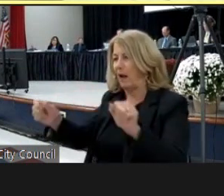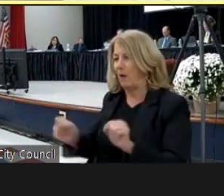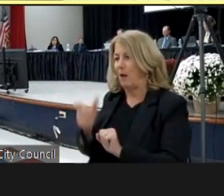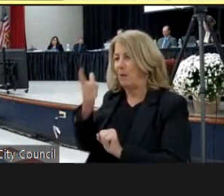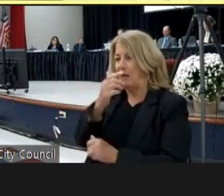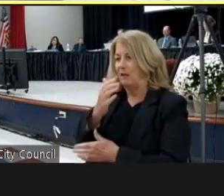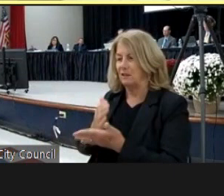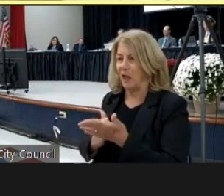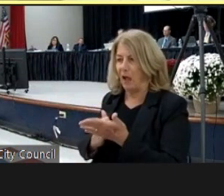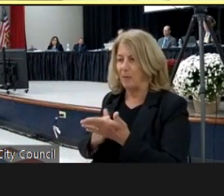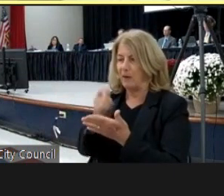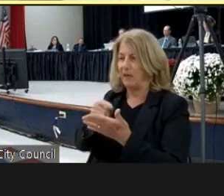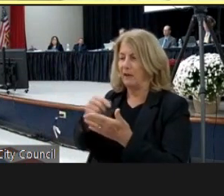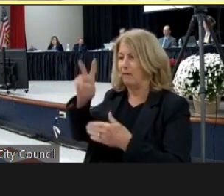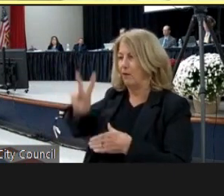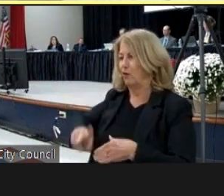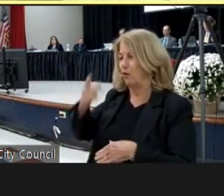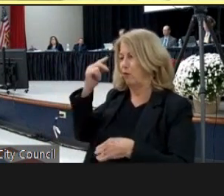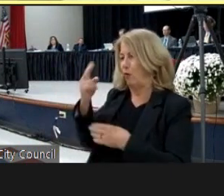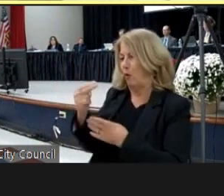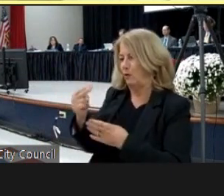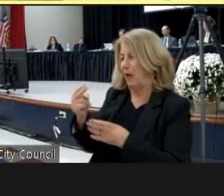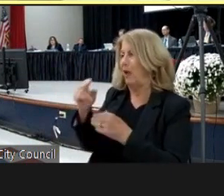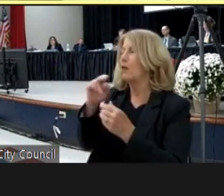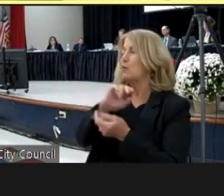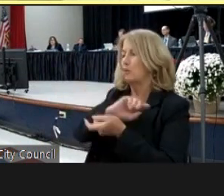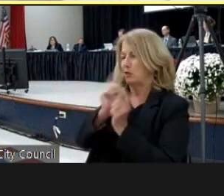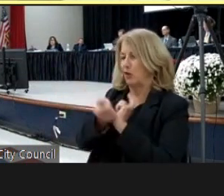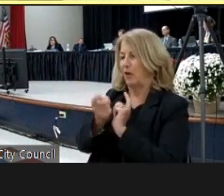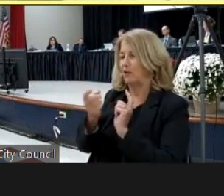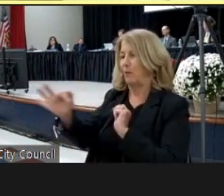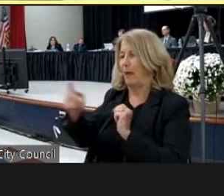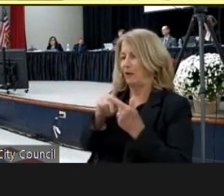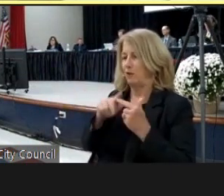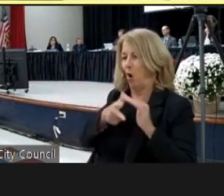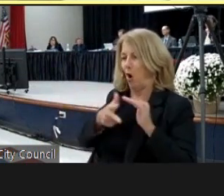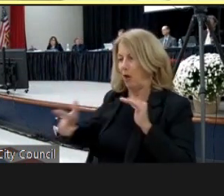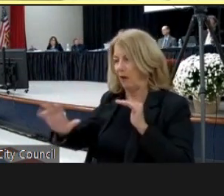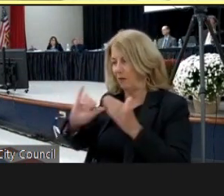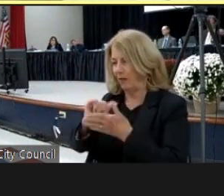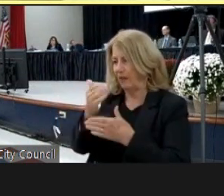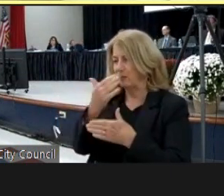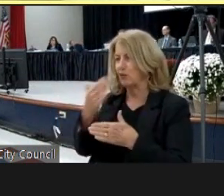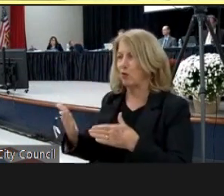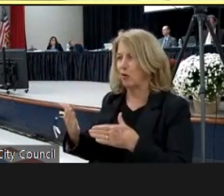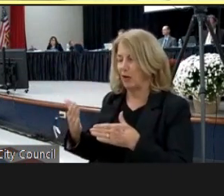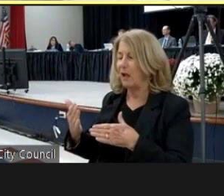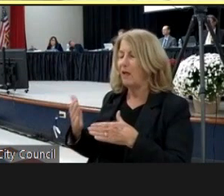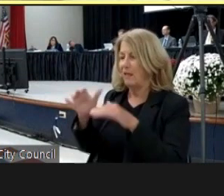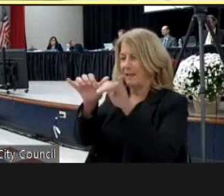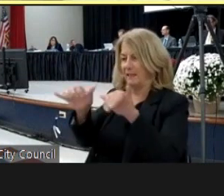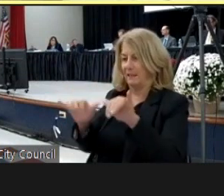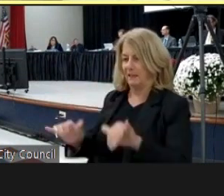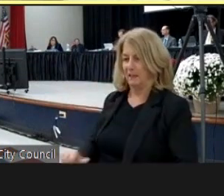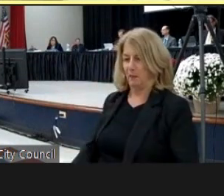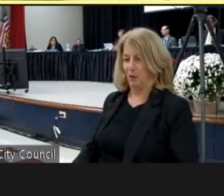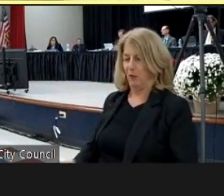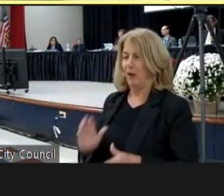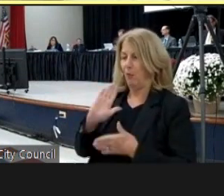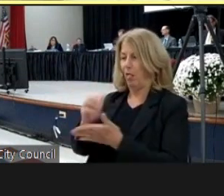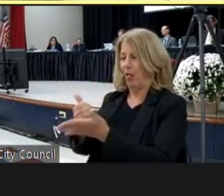go vertical for a hotel, you can now convert back to parking, which is good. The facade symmetry will help us a lot as well. It'll be